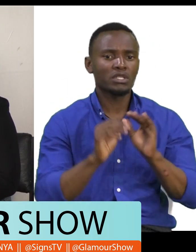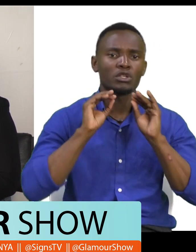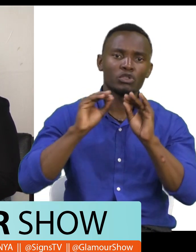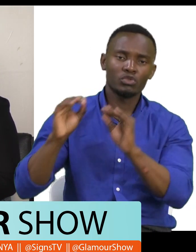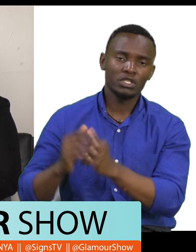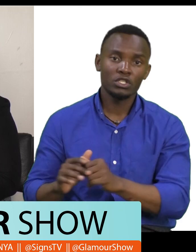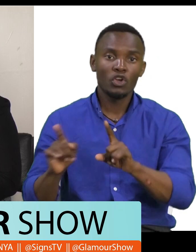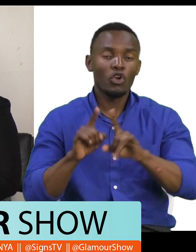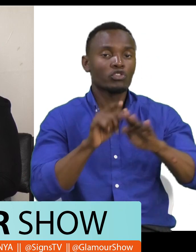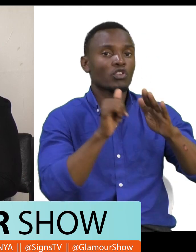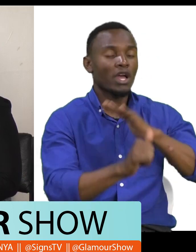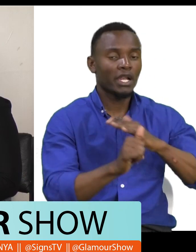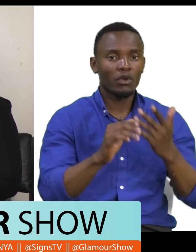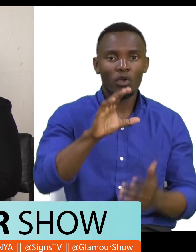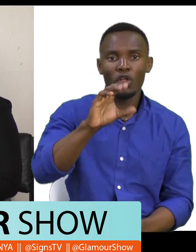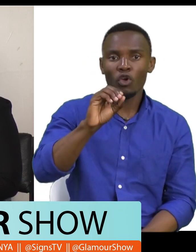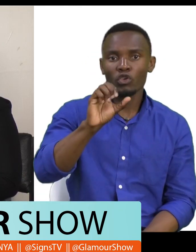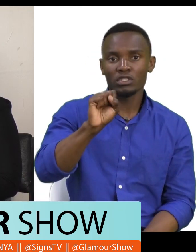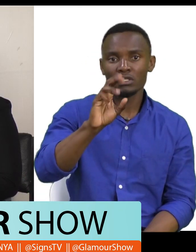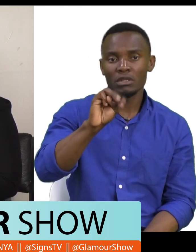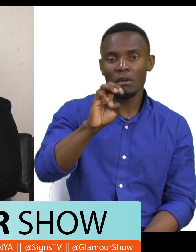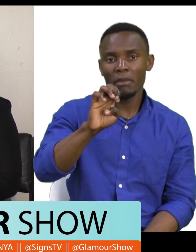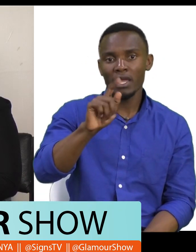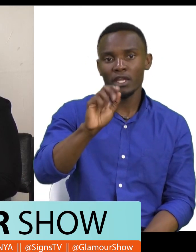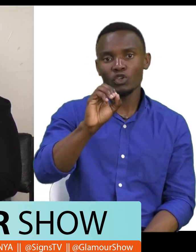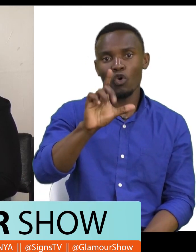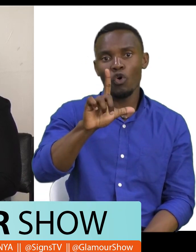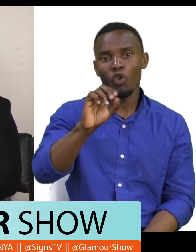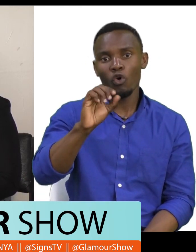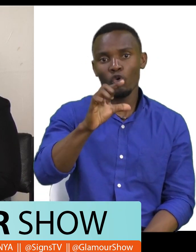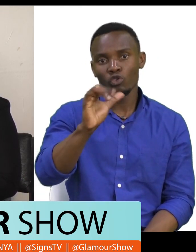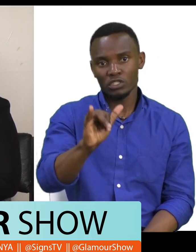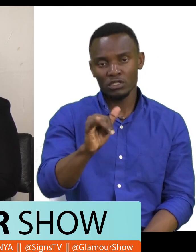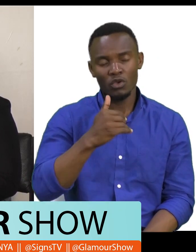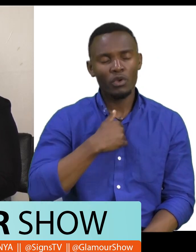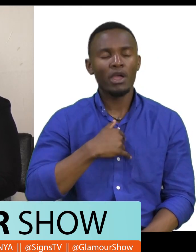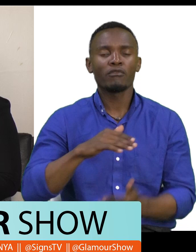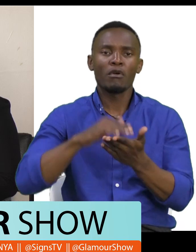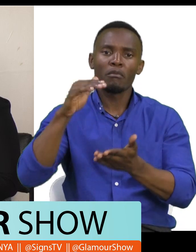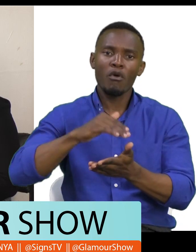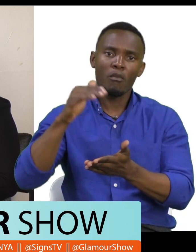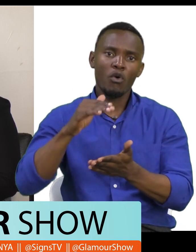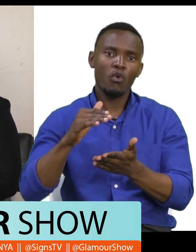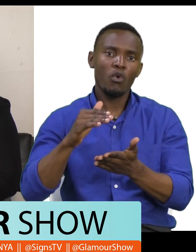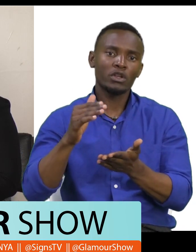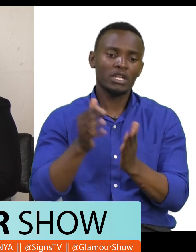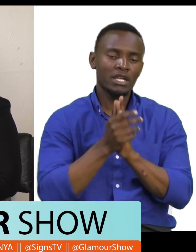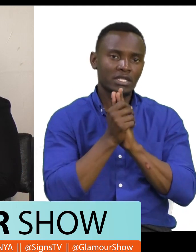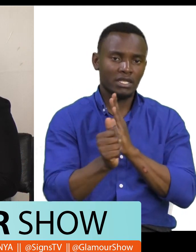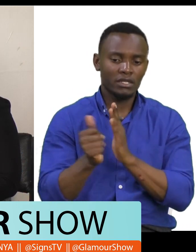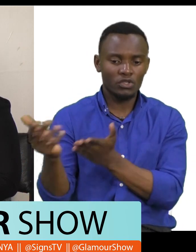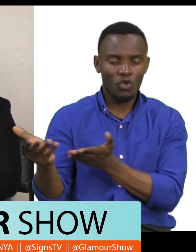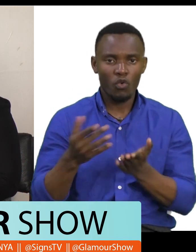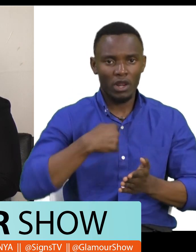learn. Also under cosmetology department, we have more skills. So welcome all, let's